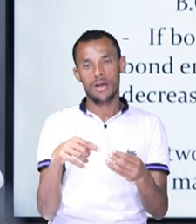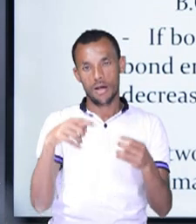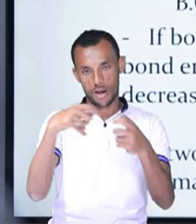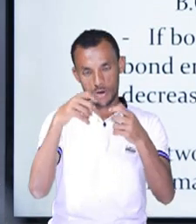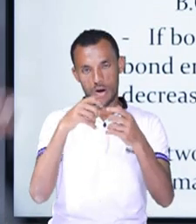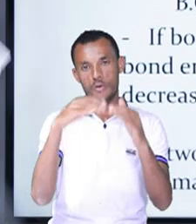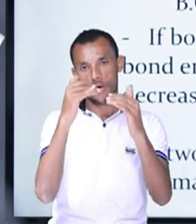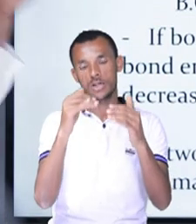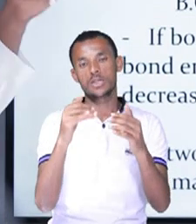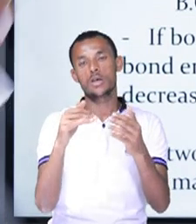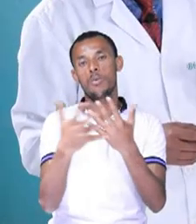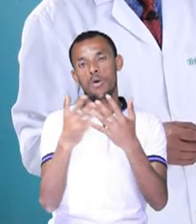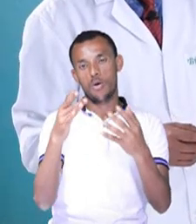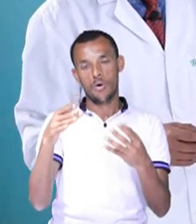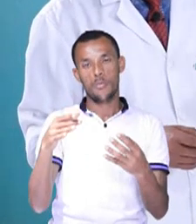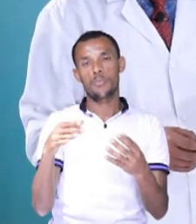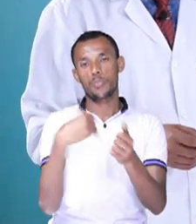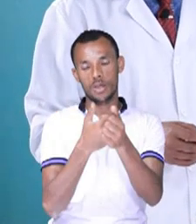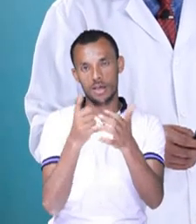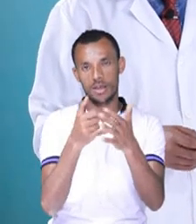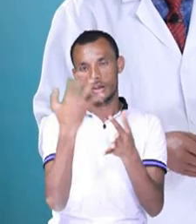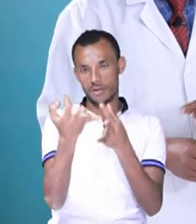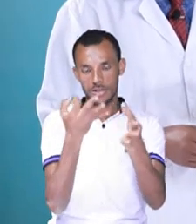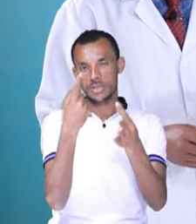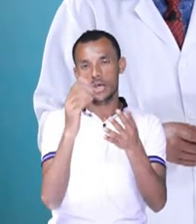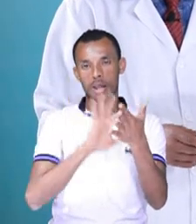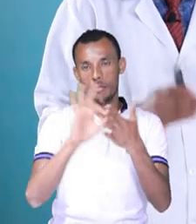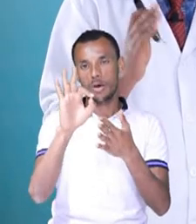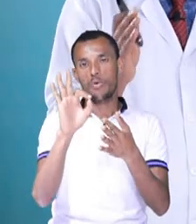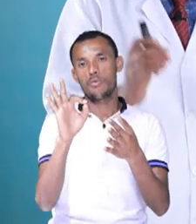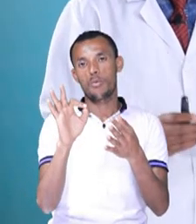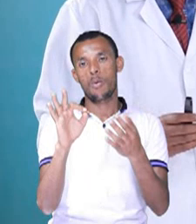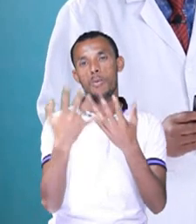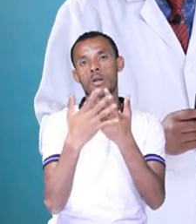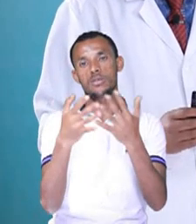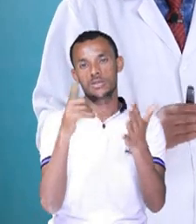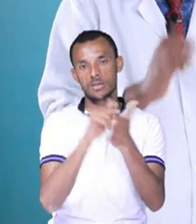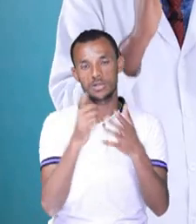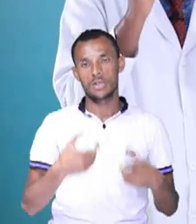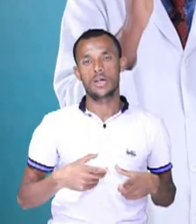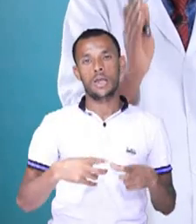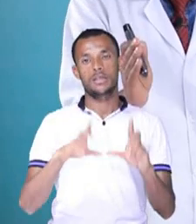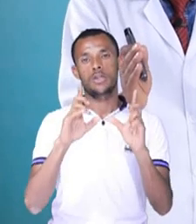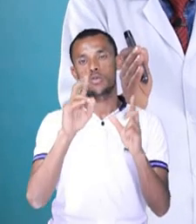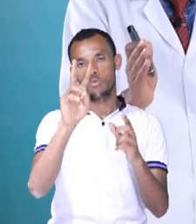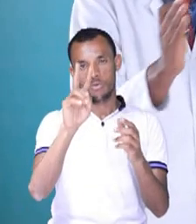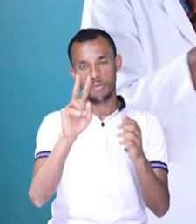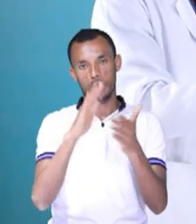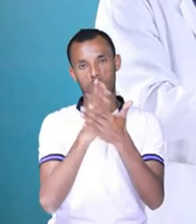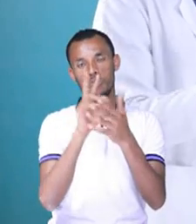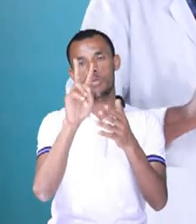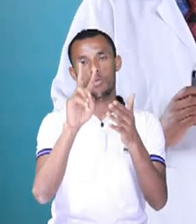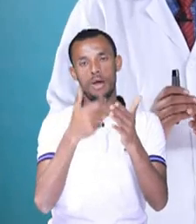bond order. It refers to the number of bonds that exist between two atoms. Because between two atoms,